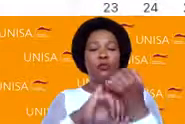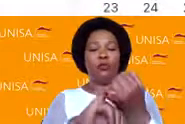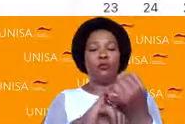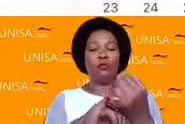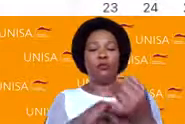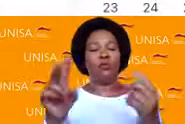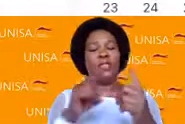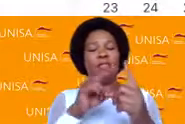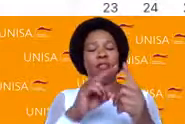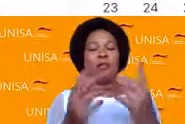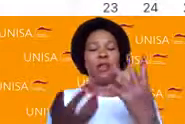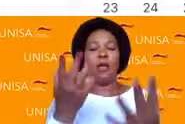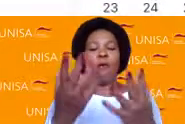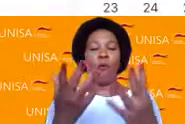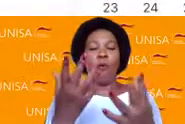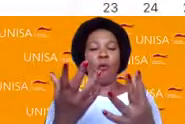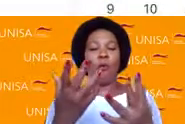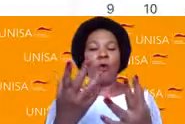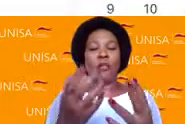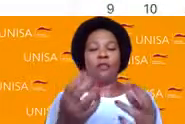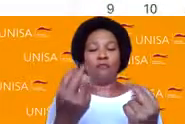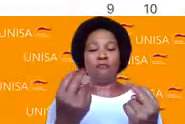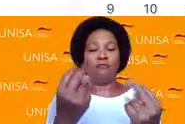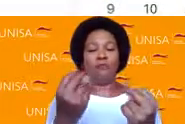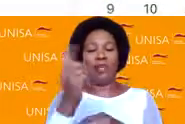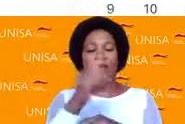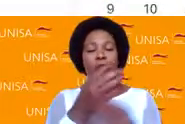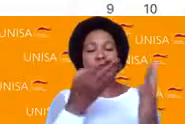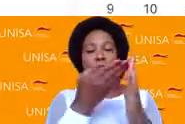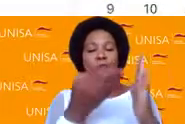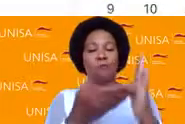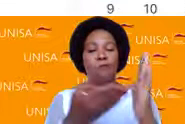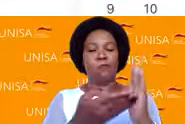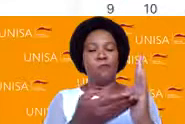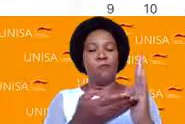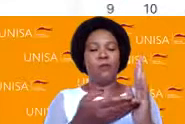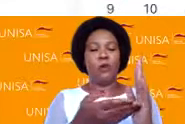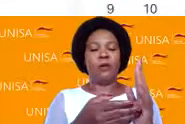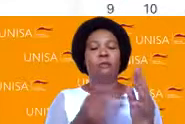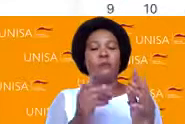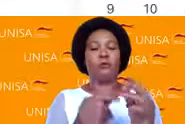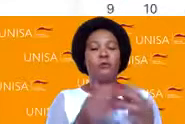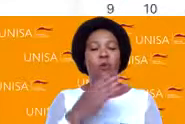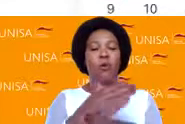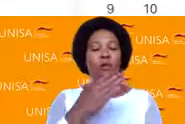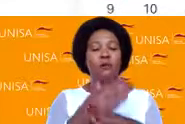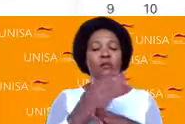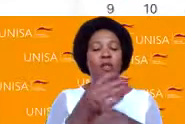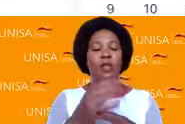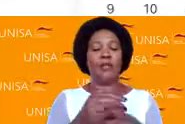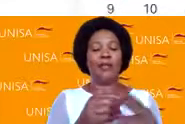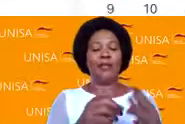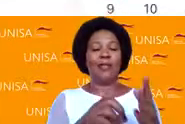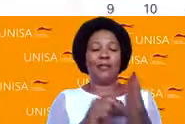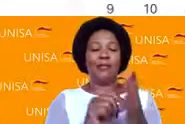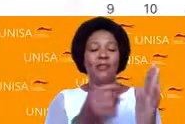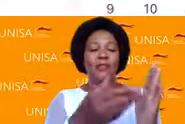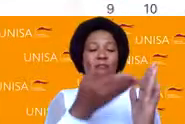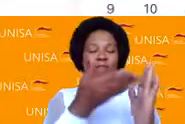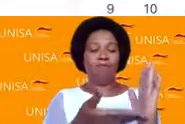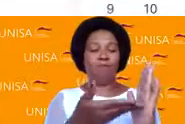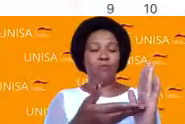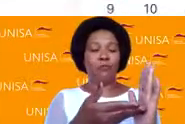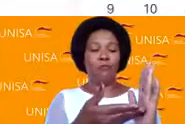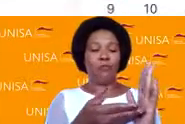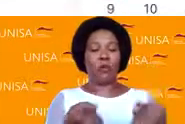to see if there's an updated due date. But generally, you can work on the dates here if you can to submit by the due